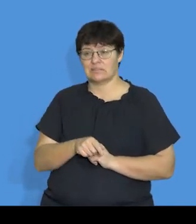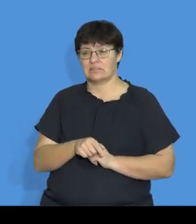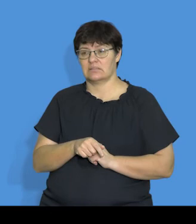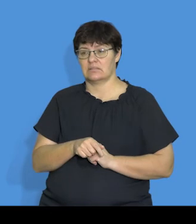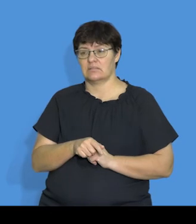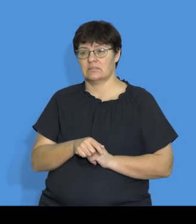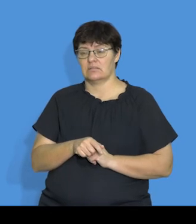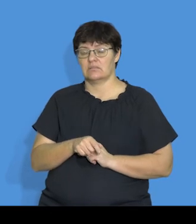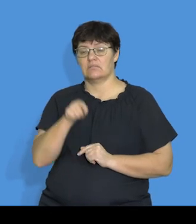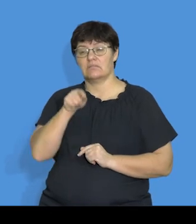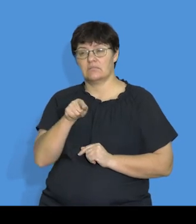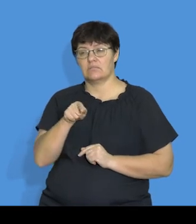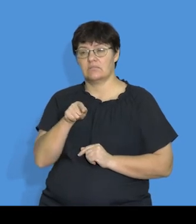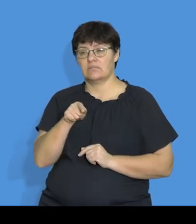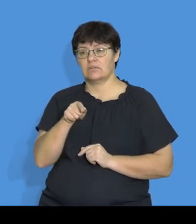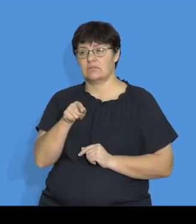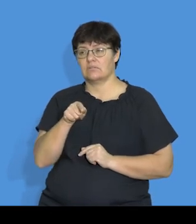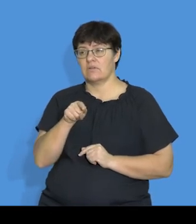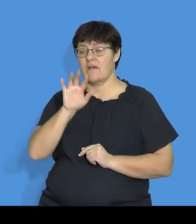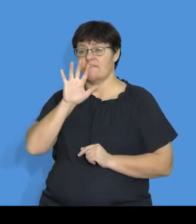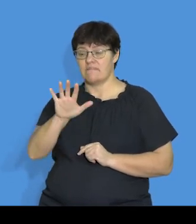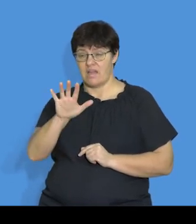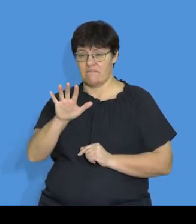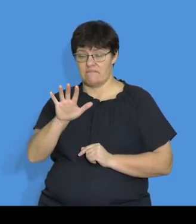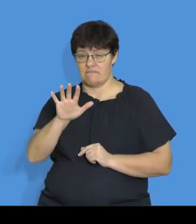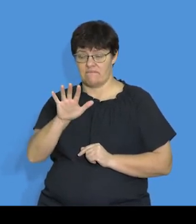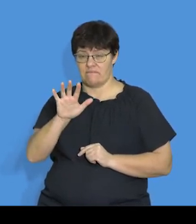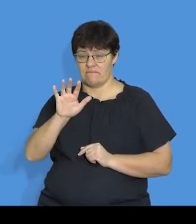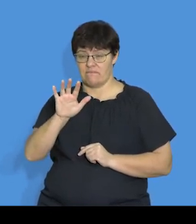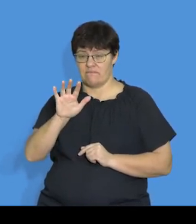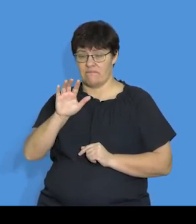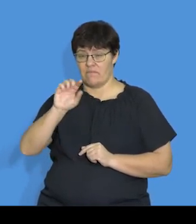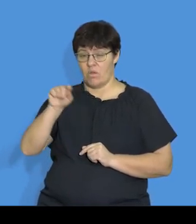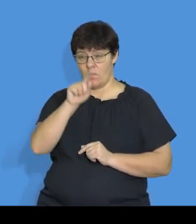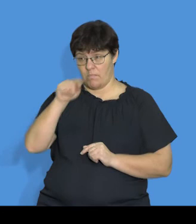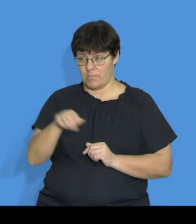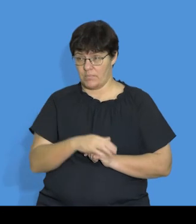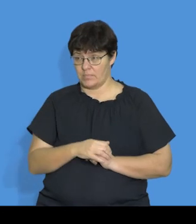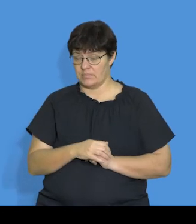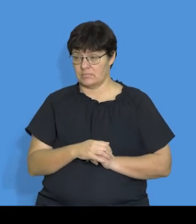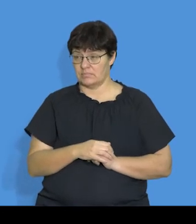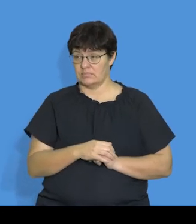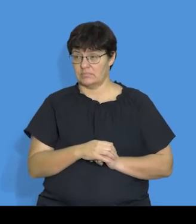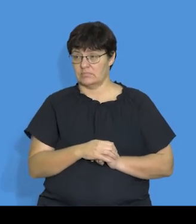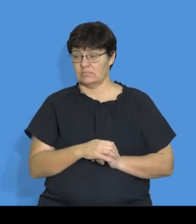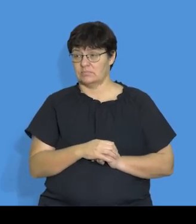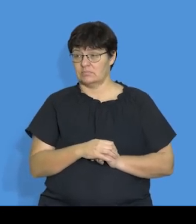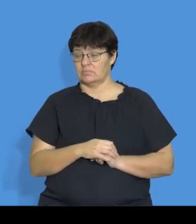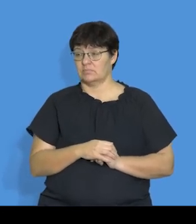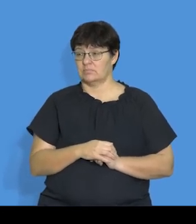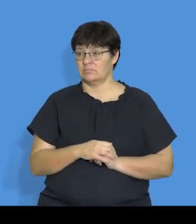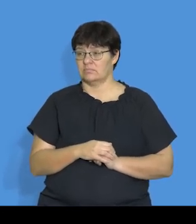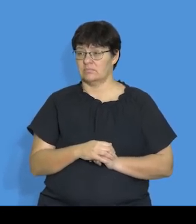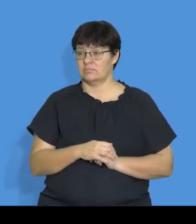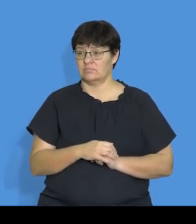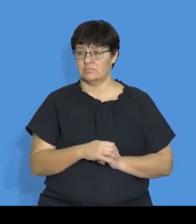is the current for the 5 ohms. So the total current, that's the catch, right? If 0.4 goes there, right,